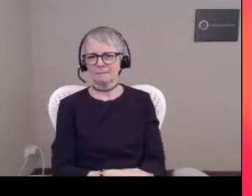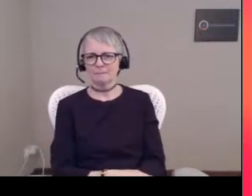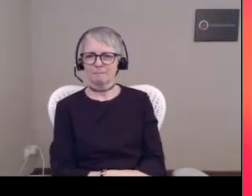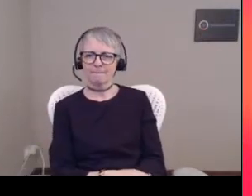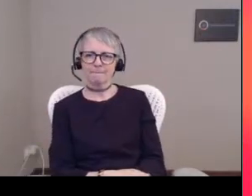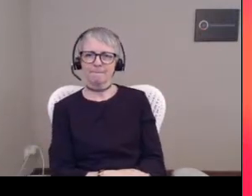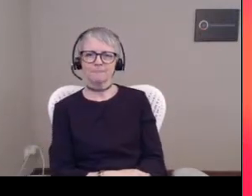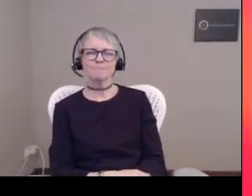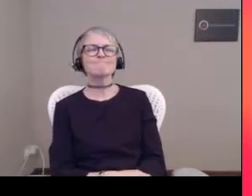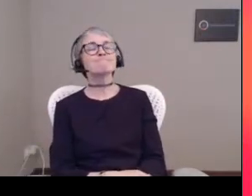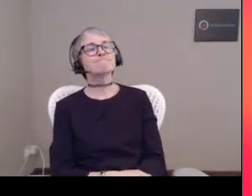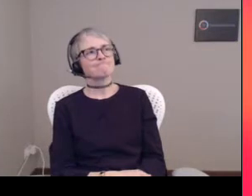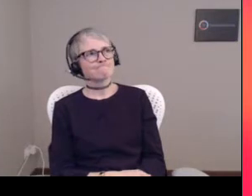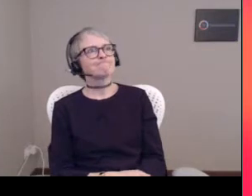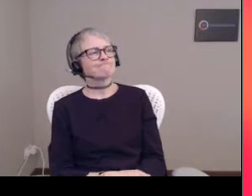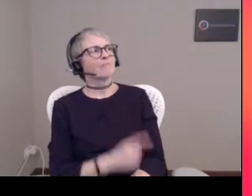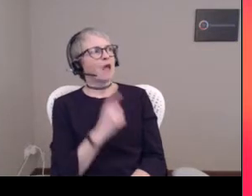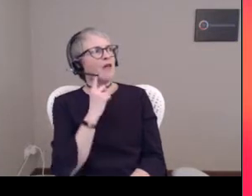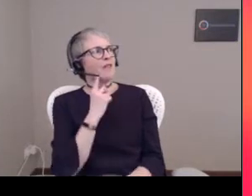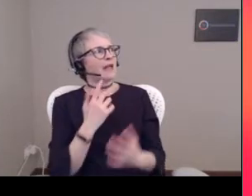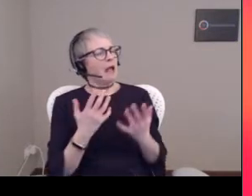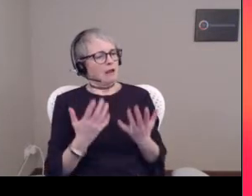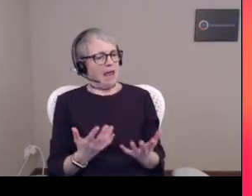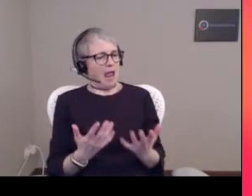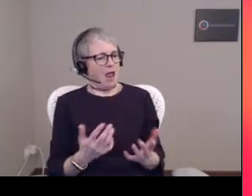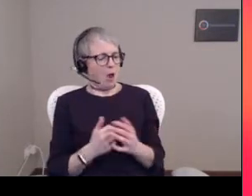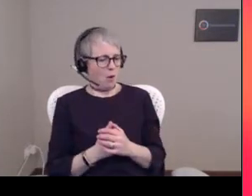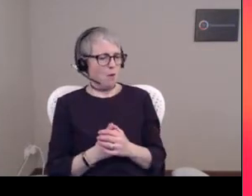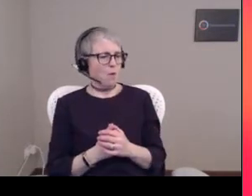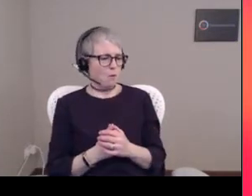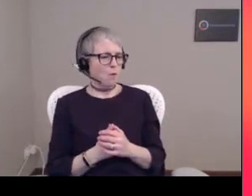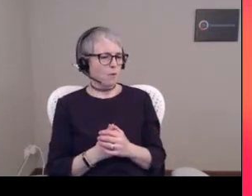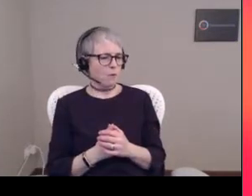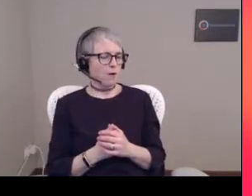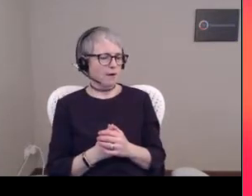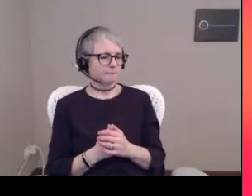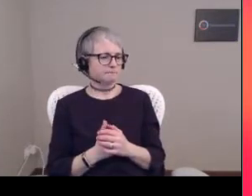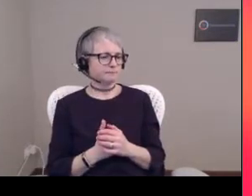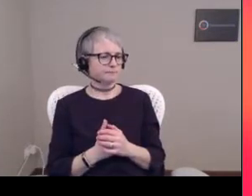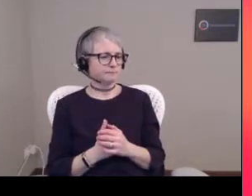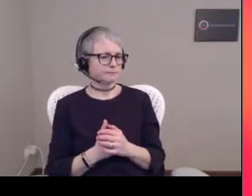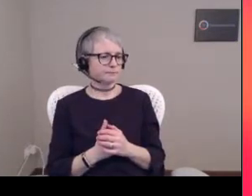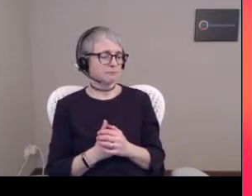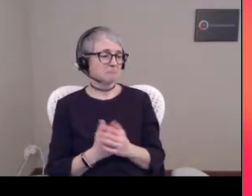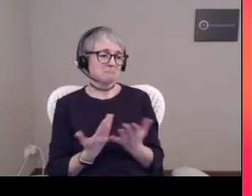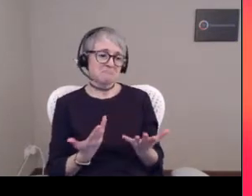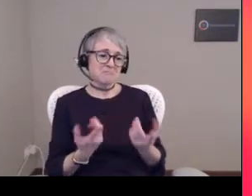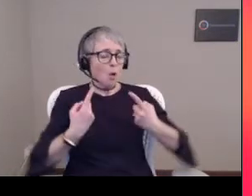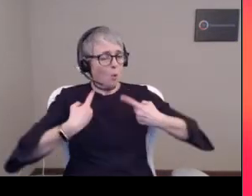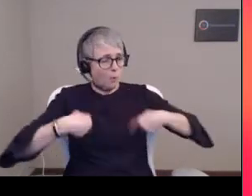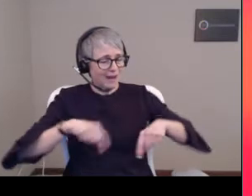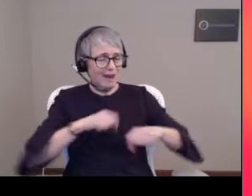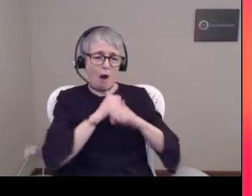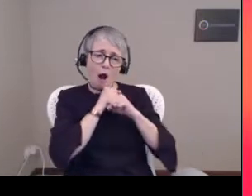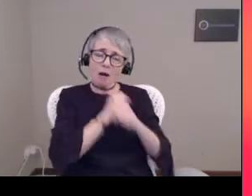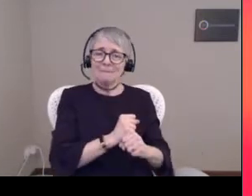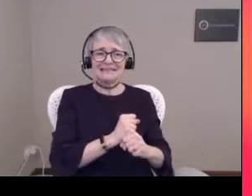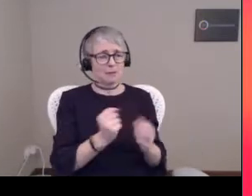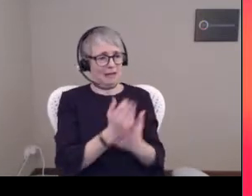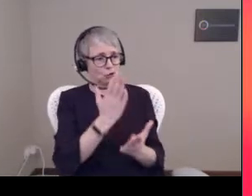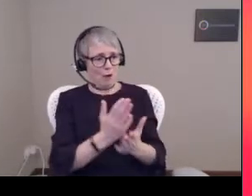I think the main thing right now, in terms of why would a disability candidate, so we've committed to ensuring that our workforce is